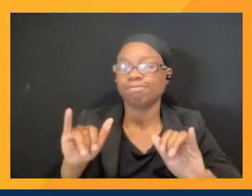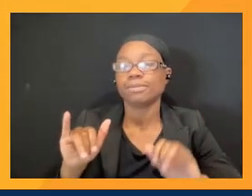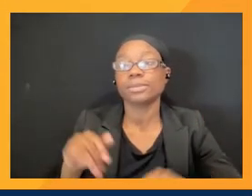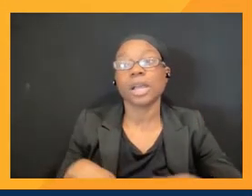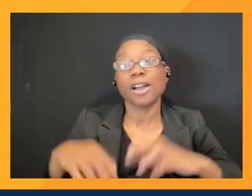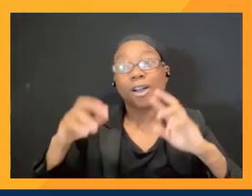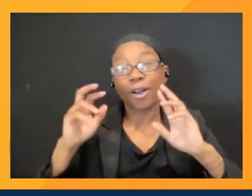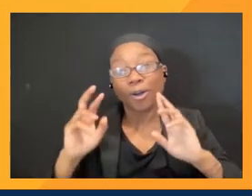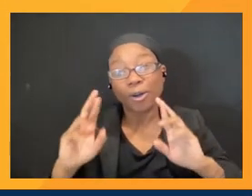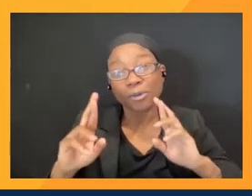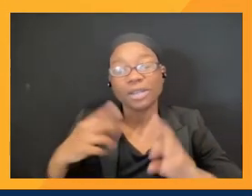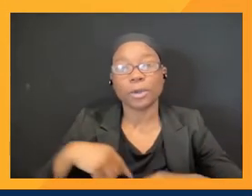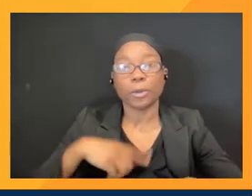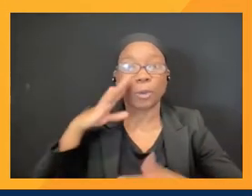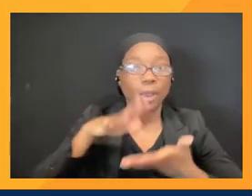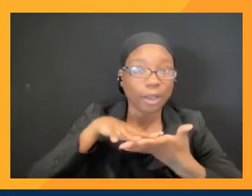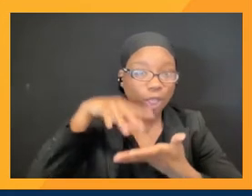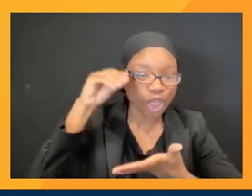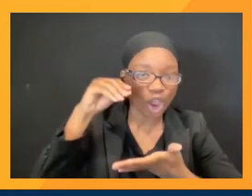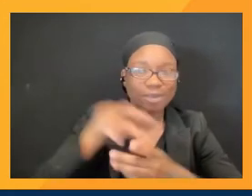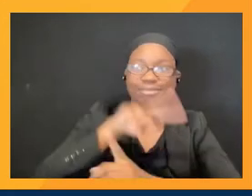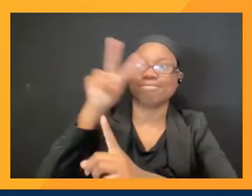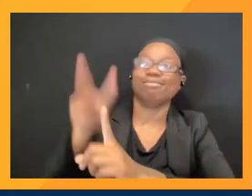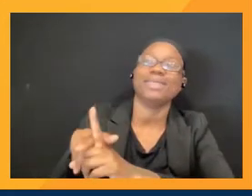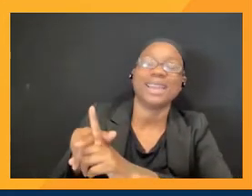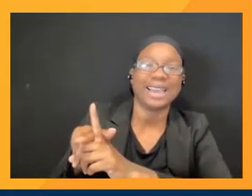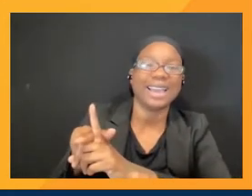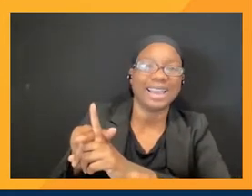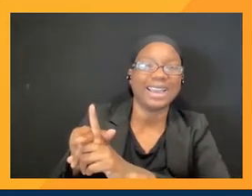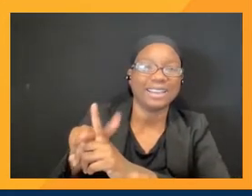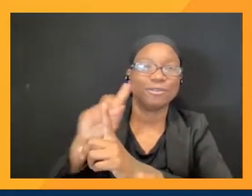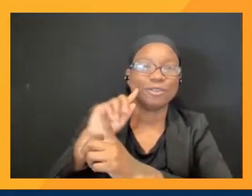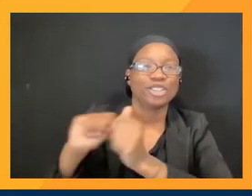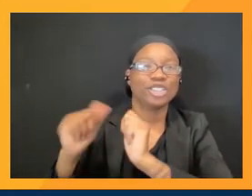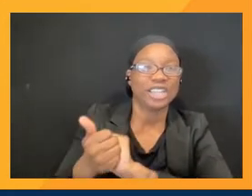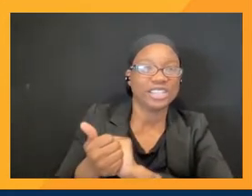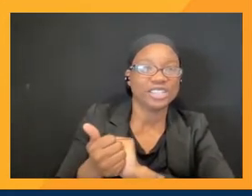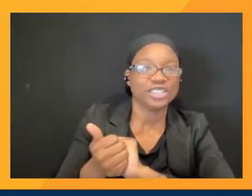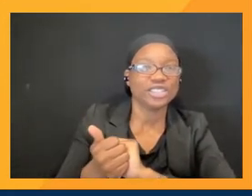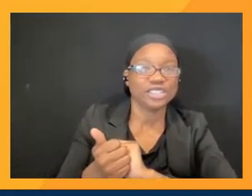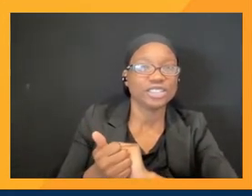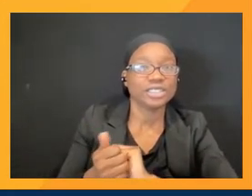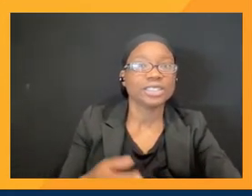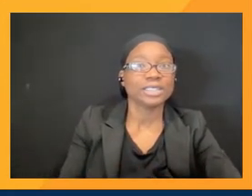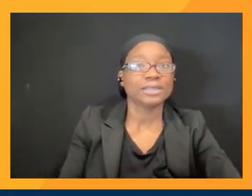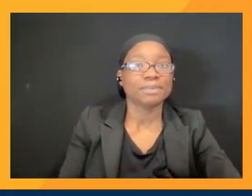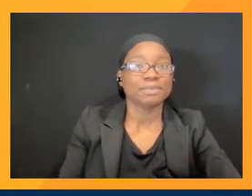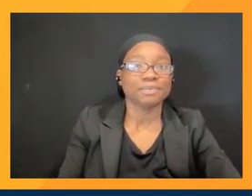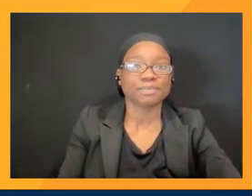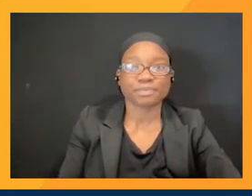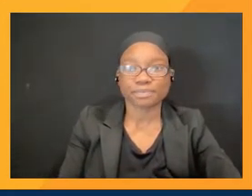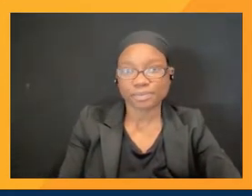don't think was true, not that long ago. And you see